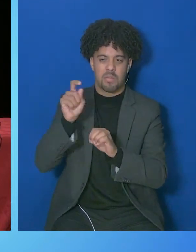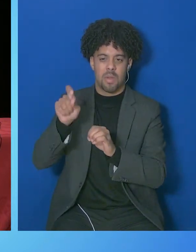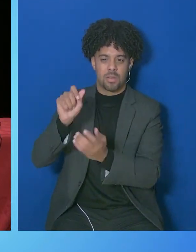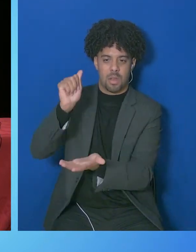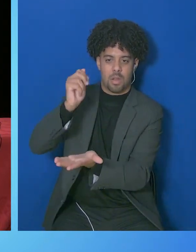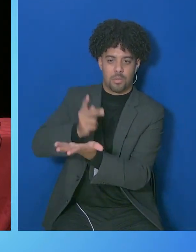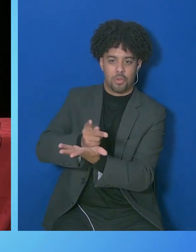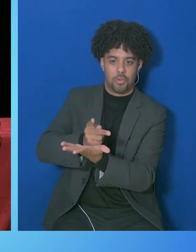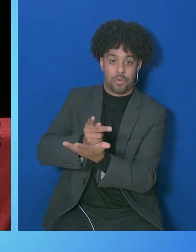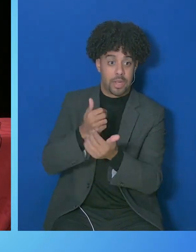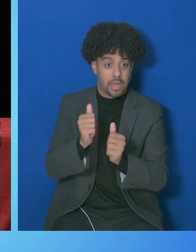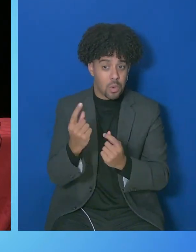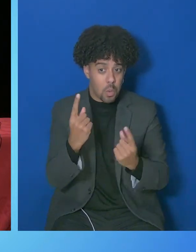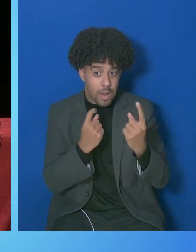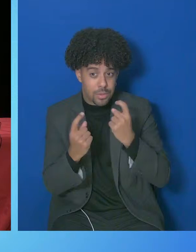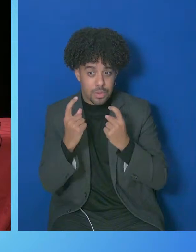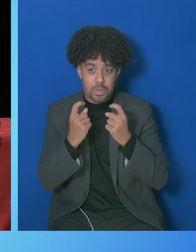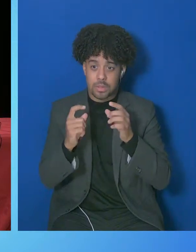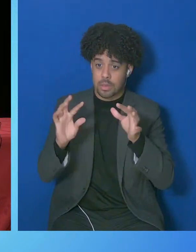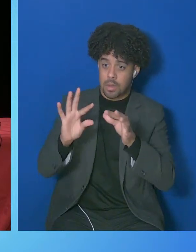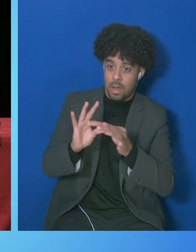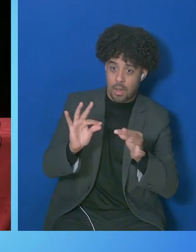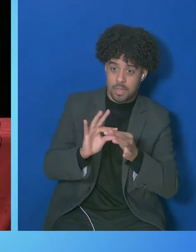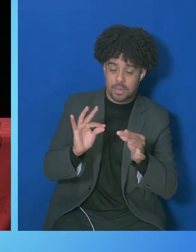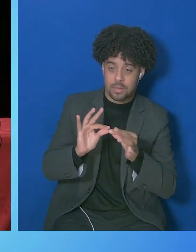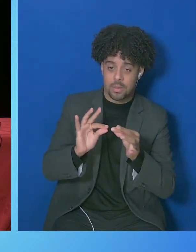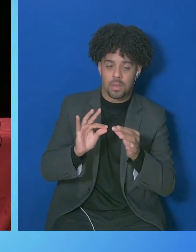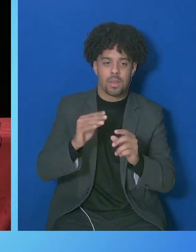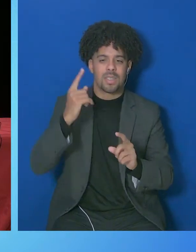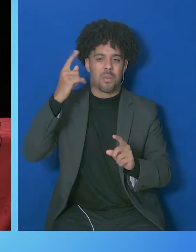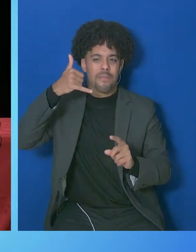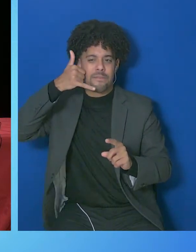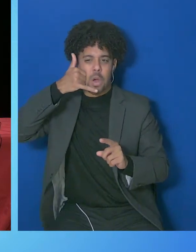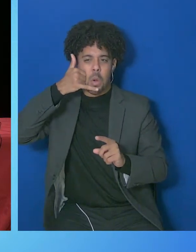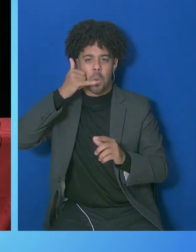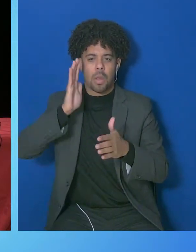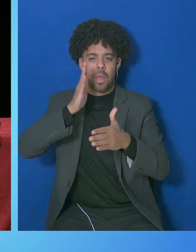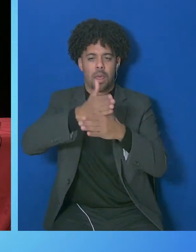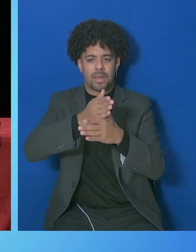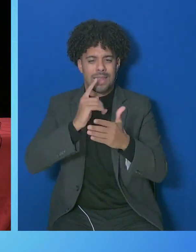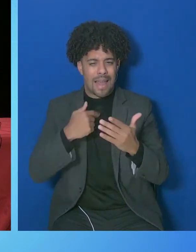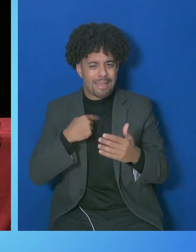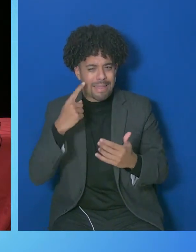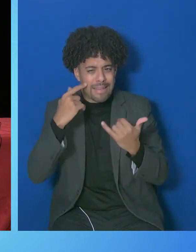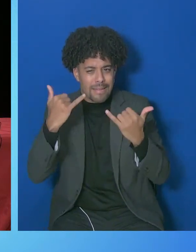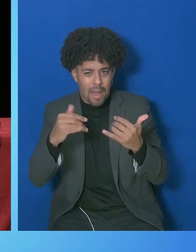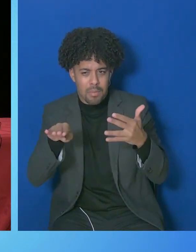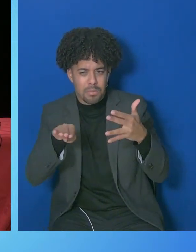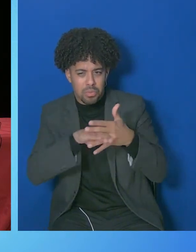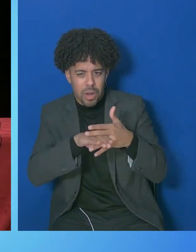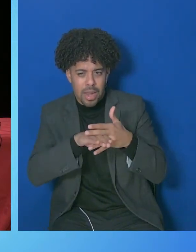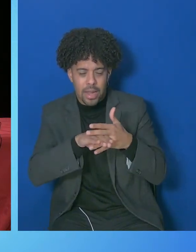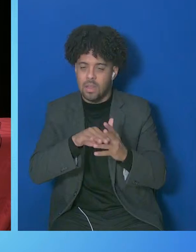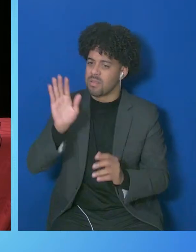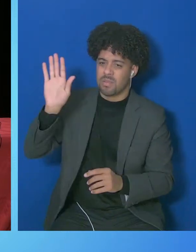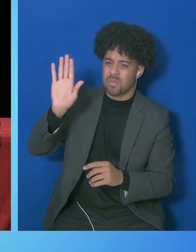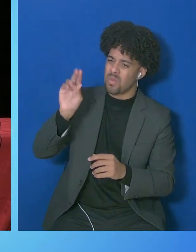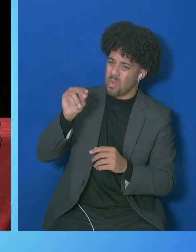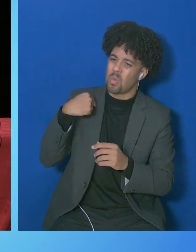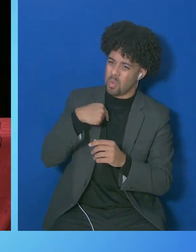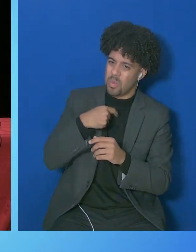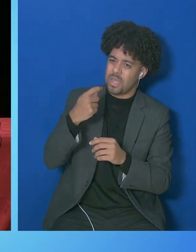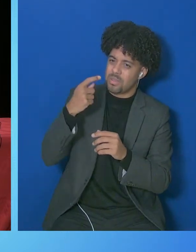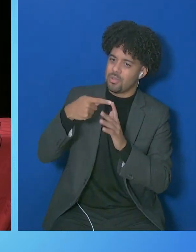Do we have any questions, comments? Lynn, I think we're on a break. No, we came back at 5:40. If you look at